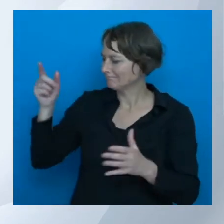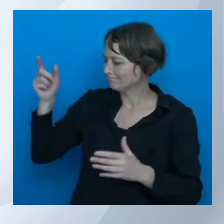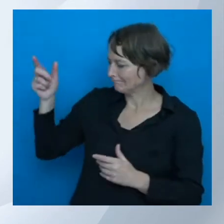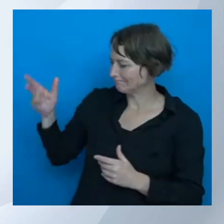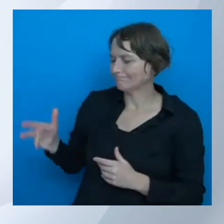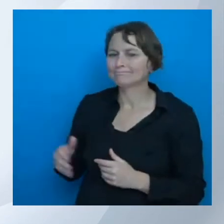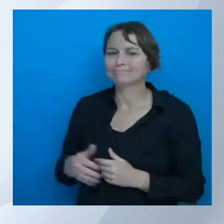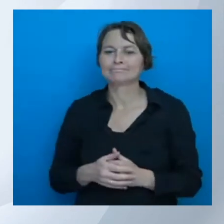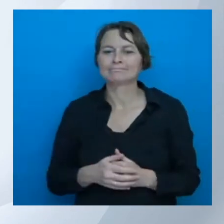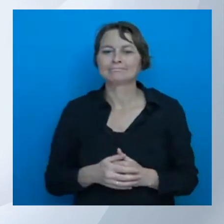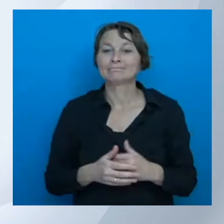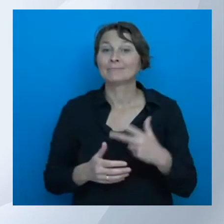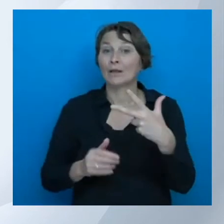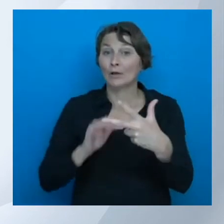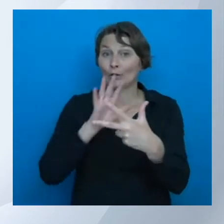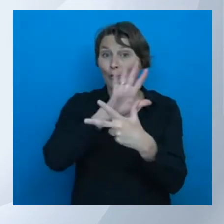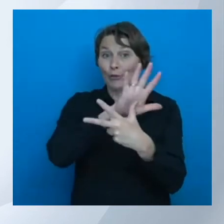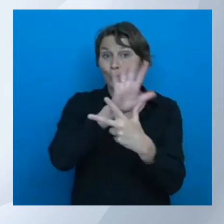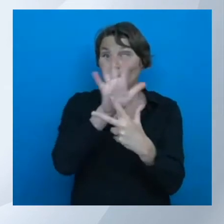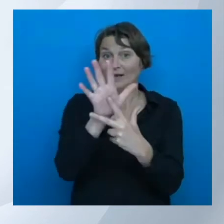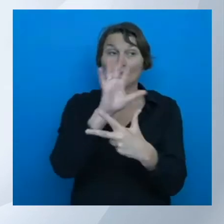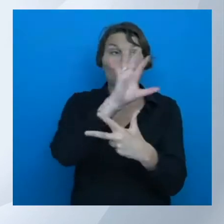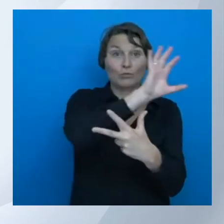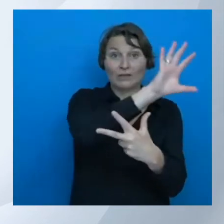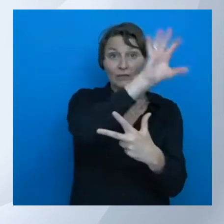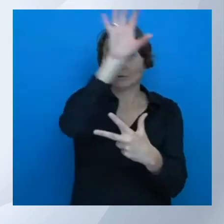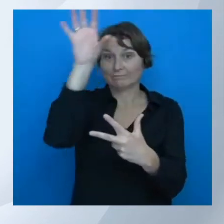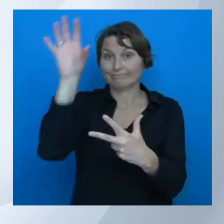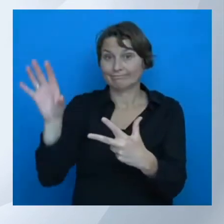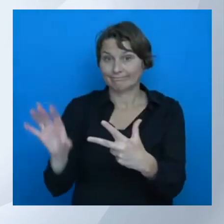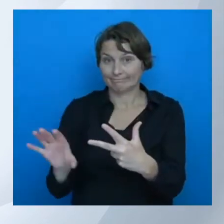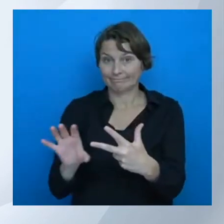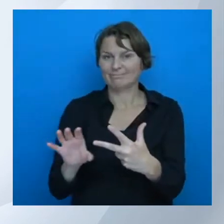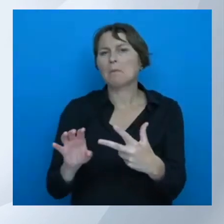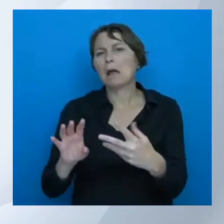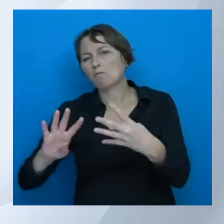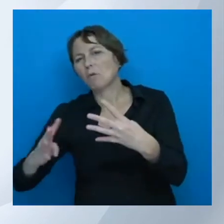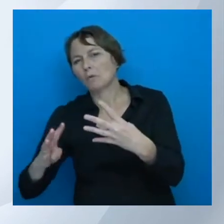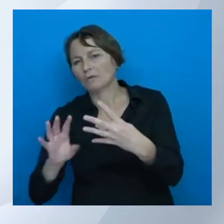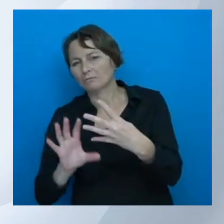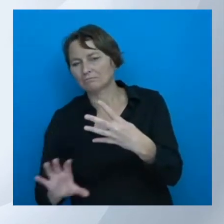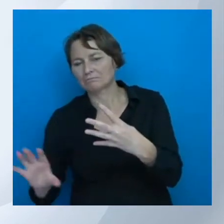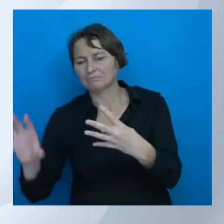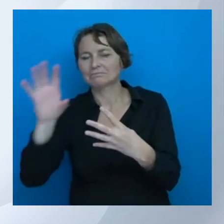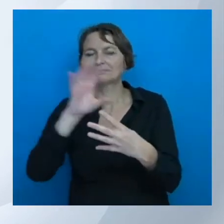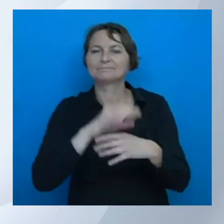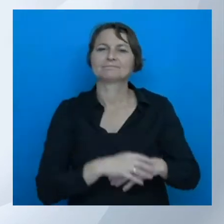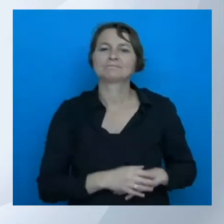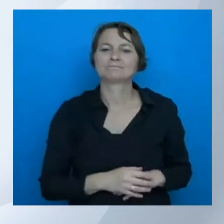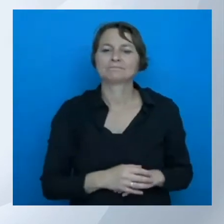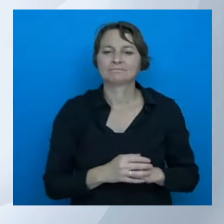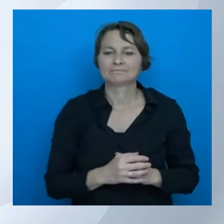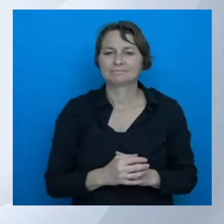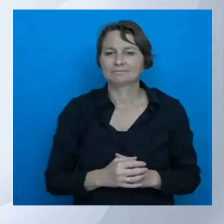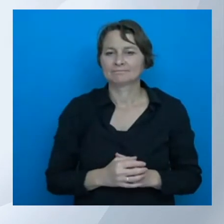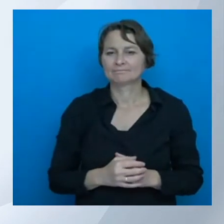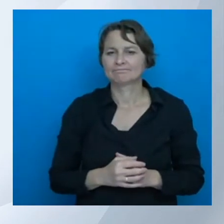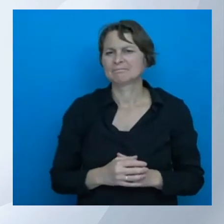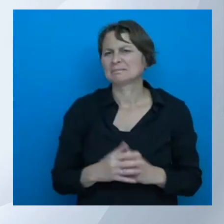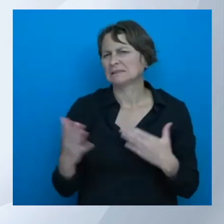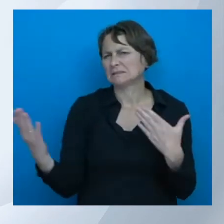different regions that I've spun up, and in fact, I've actually got a 4th. So I have a simple service here. This is just